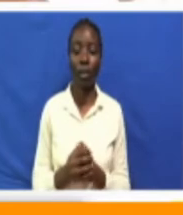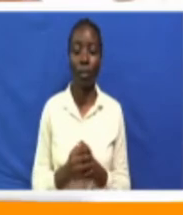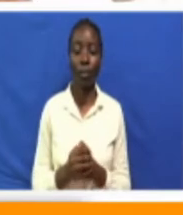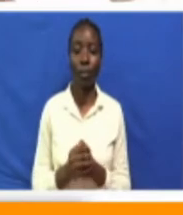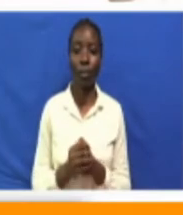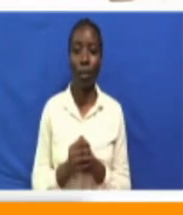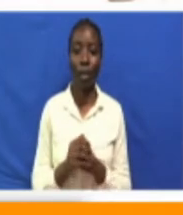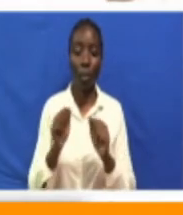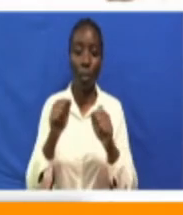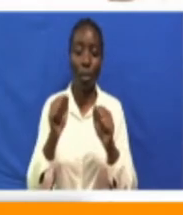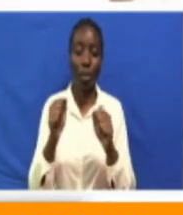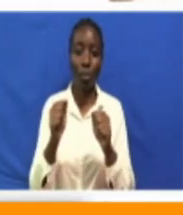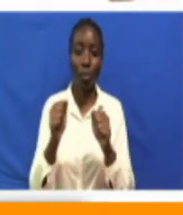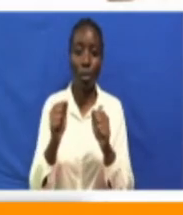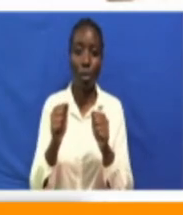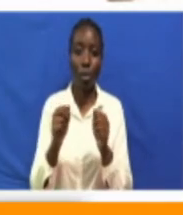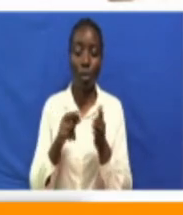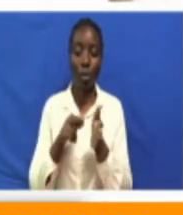foreign